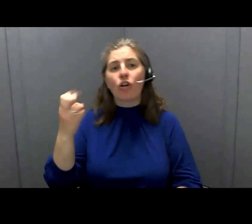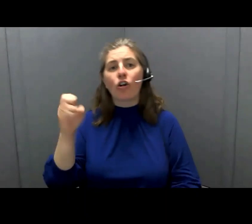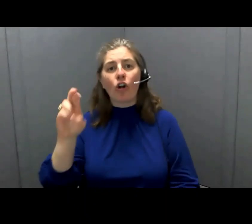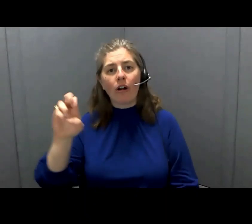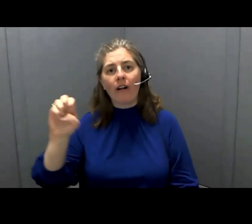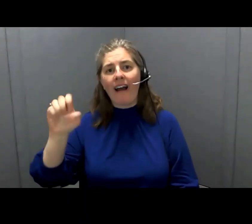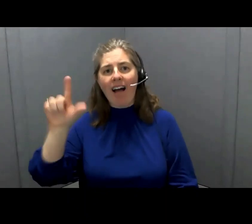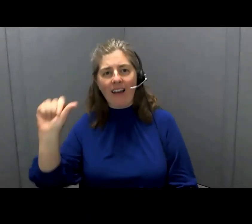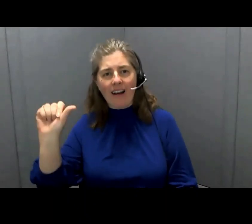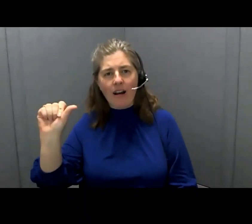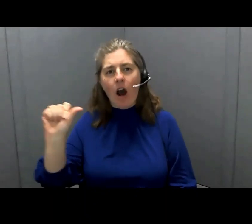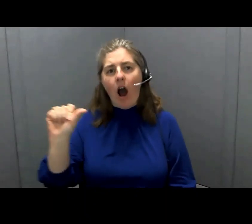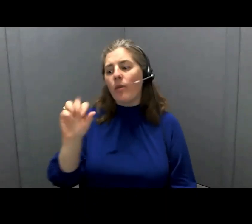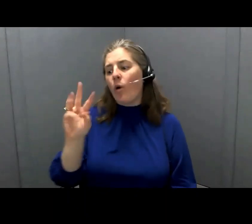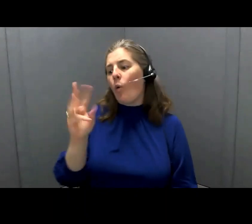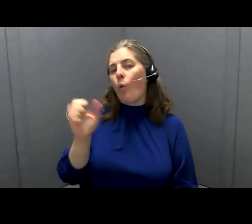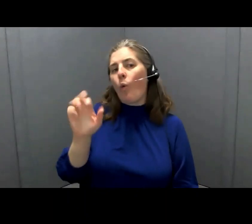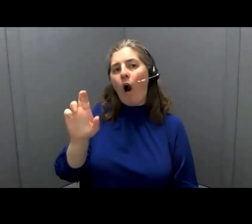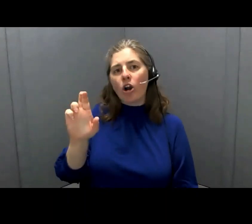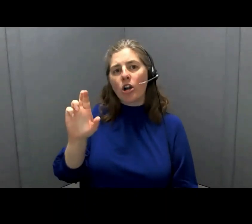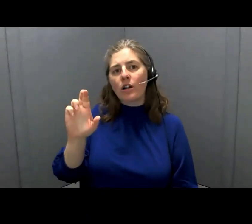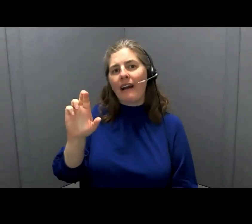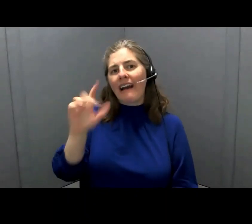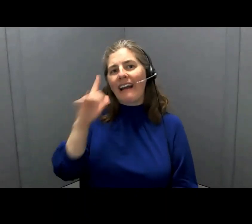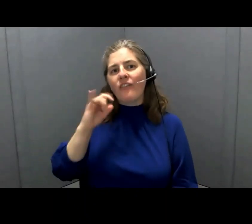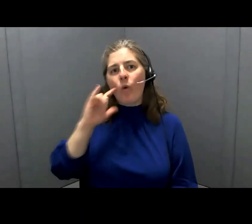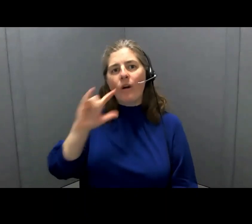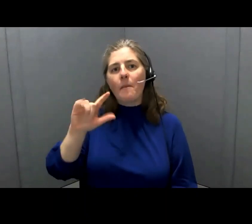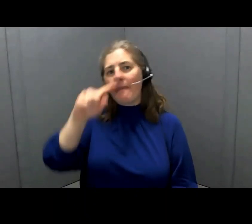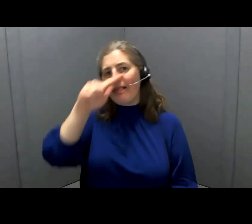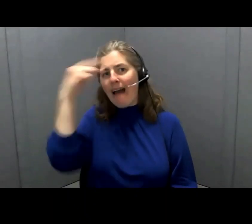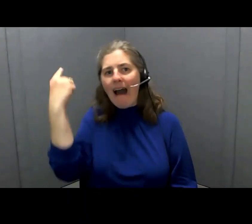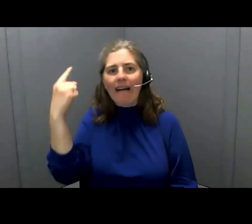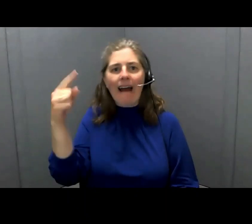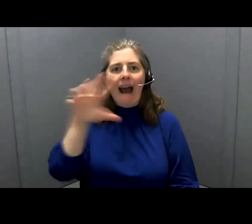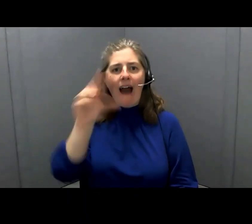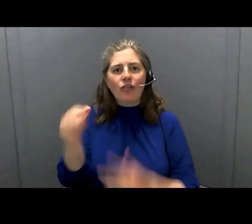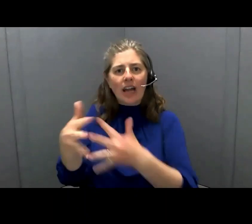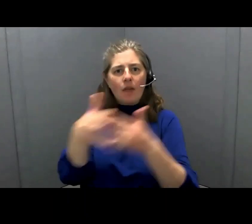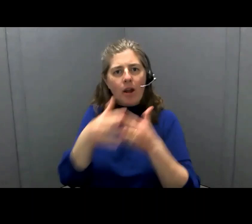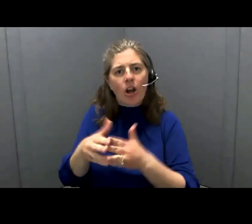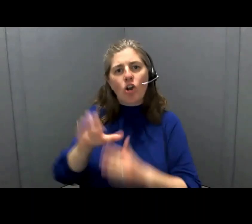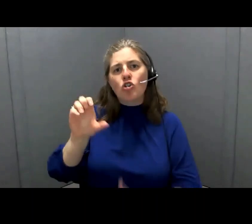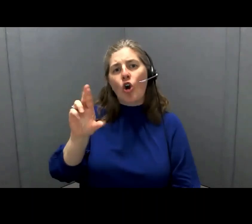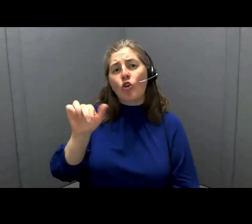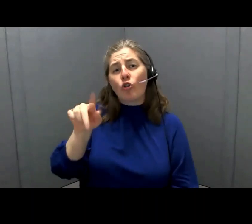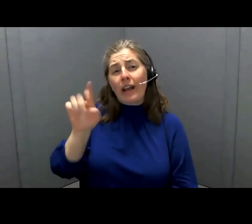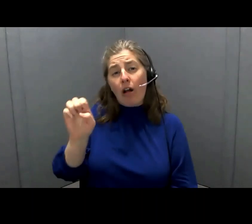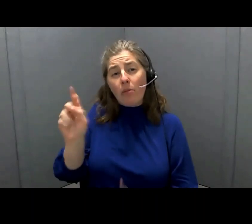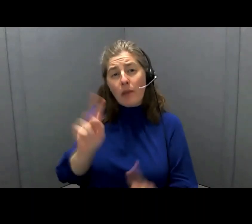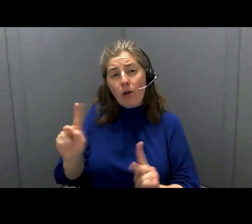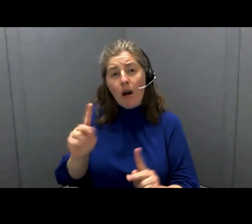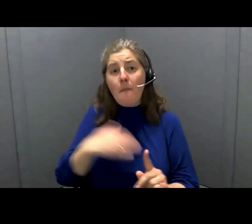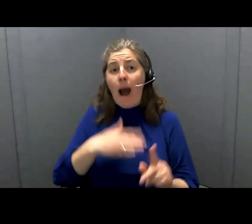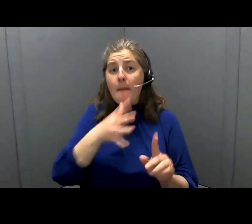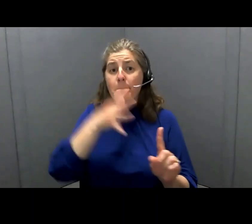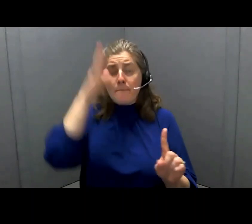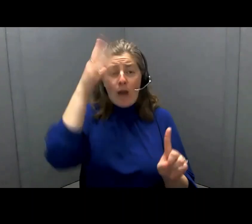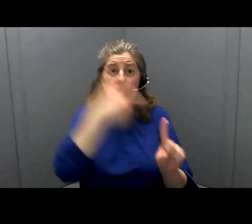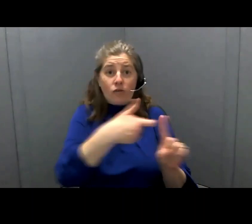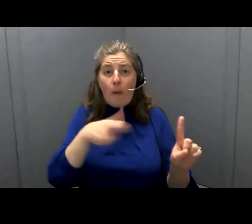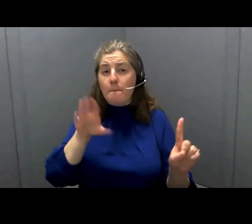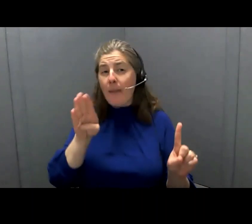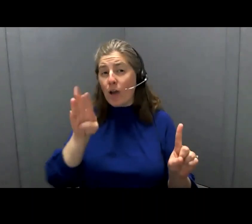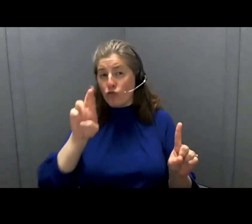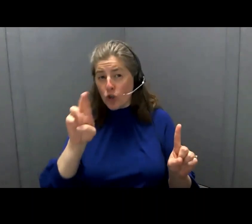Johnson, Black, African American, Louisiana Creoles peoples of Choctaw descent. My parents hail from Baton Rouge